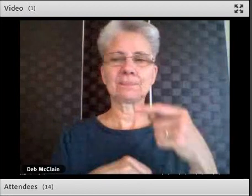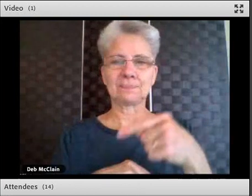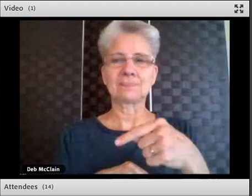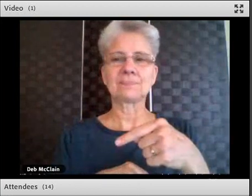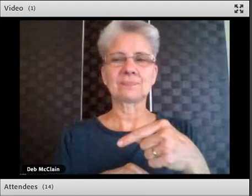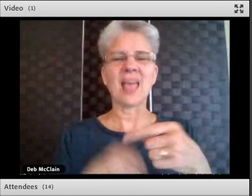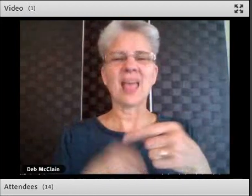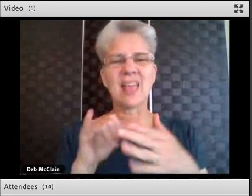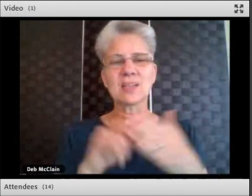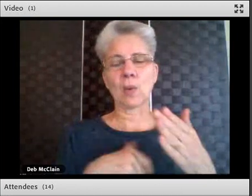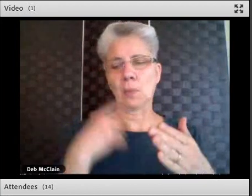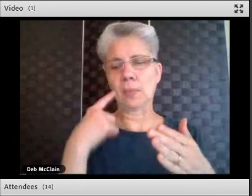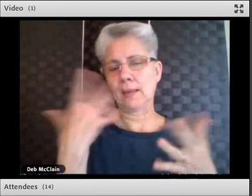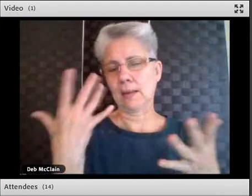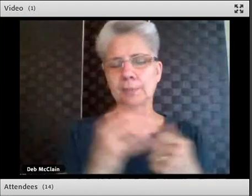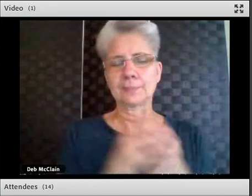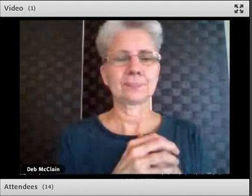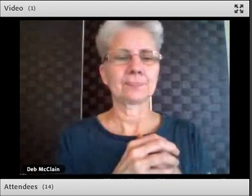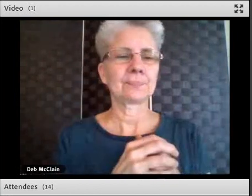That's sort of what I would think.